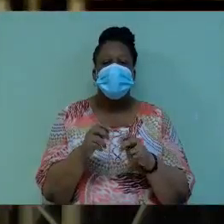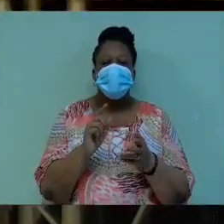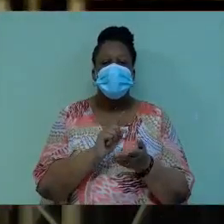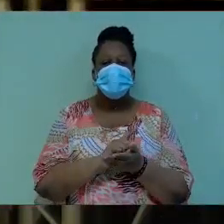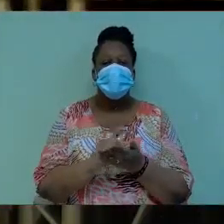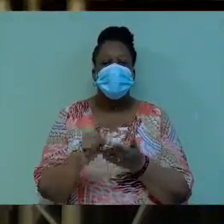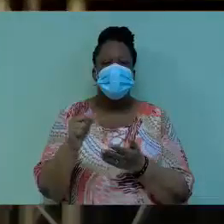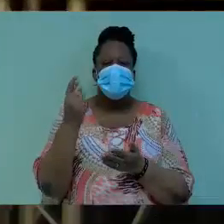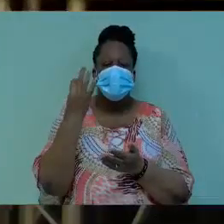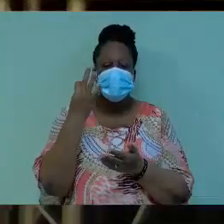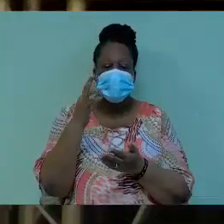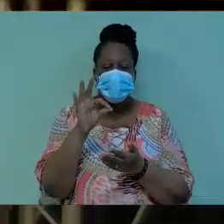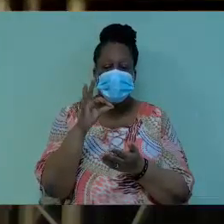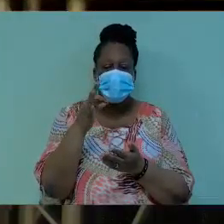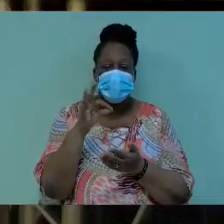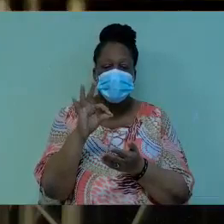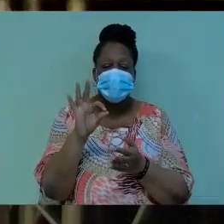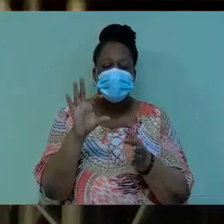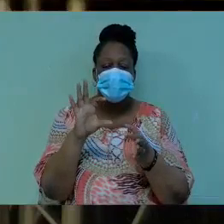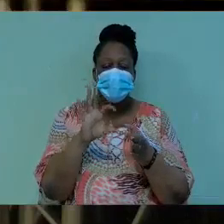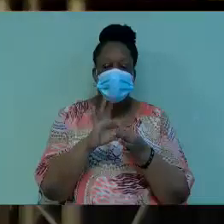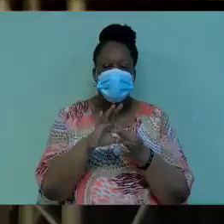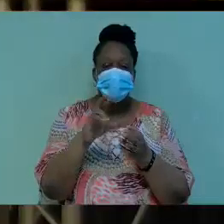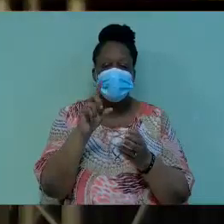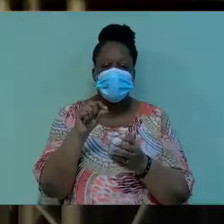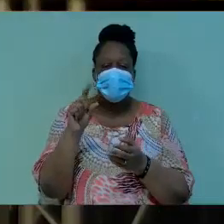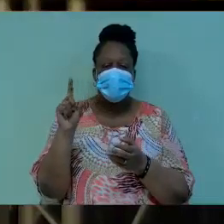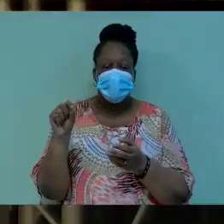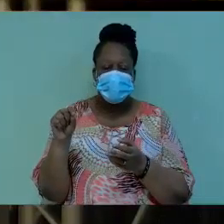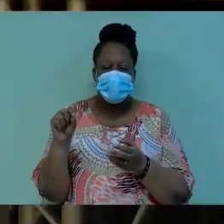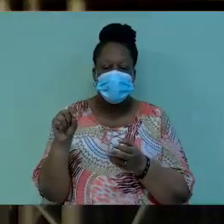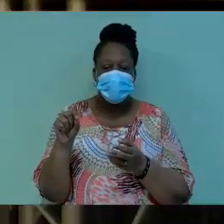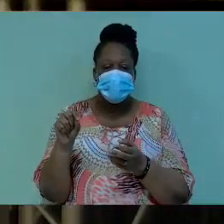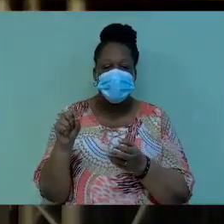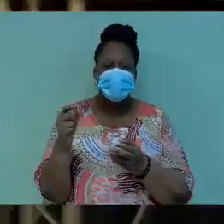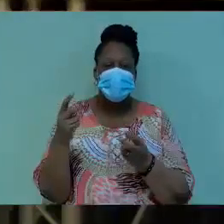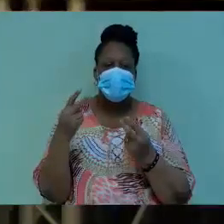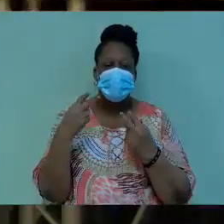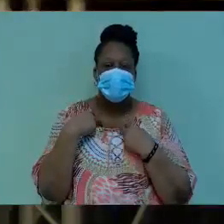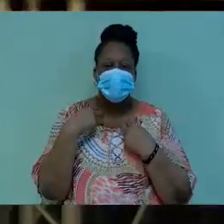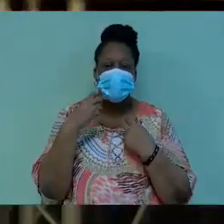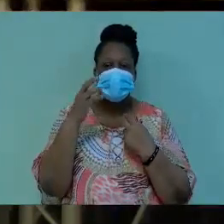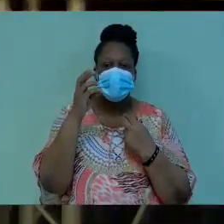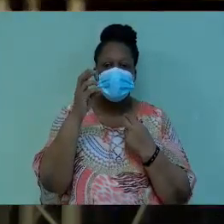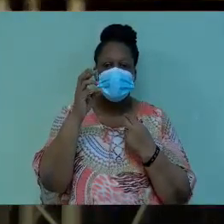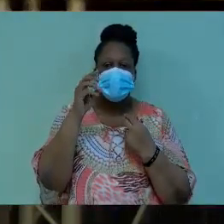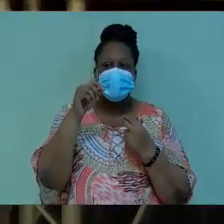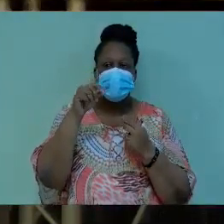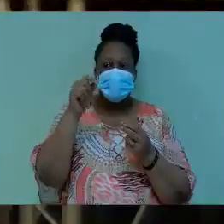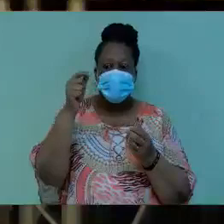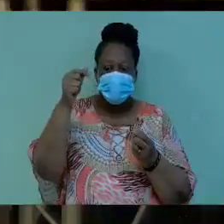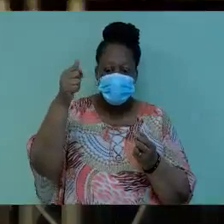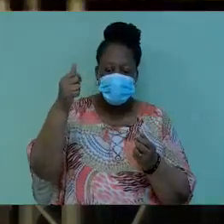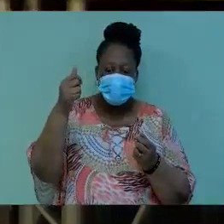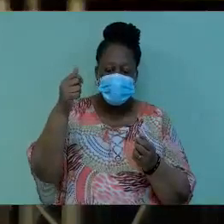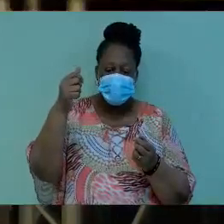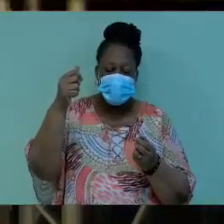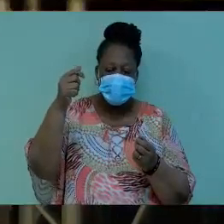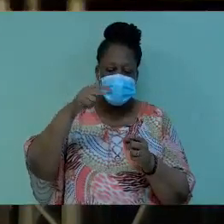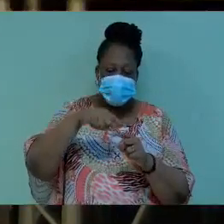2020 compared to the same period last year, and a 43% reduction for